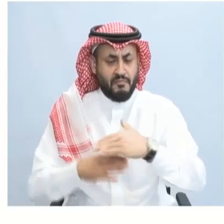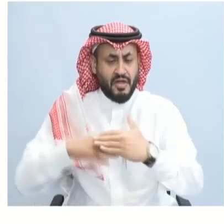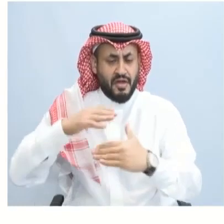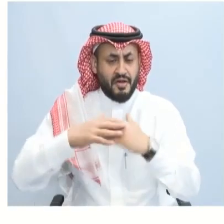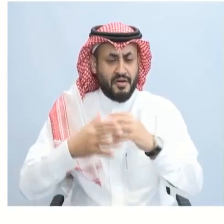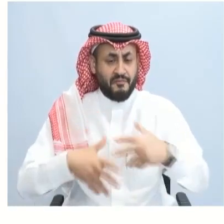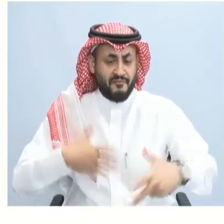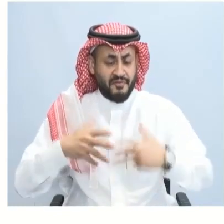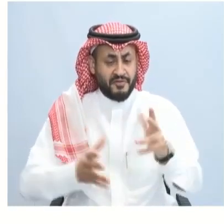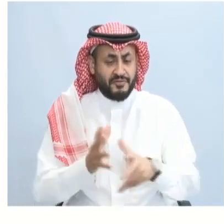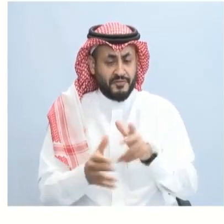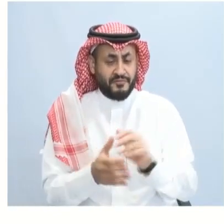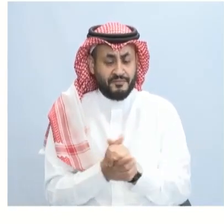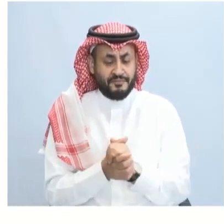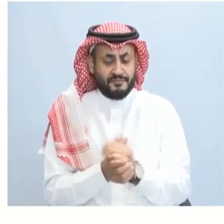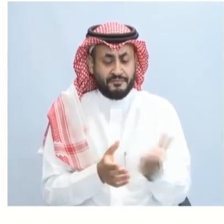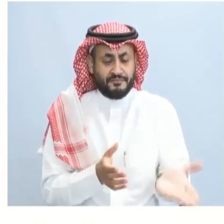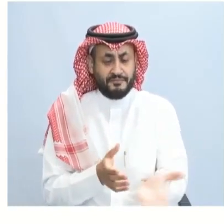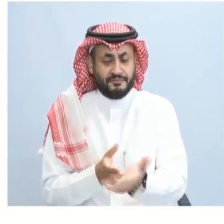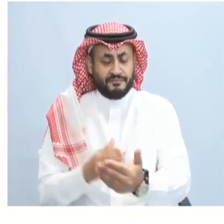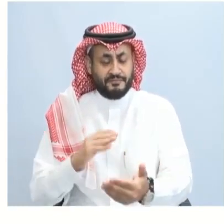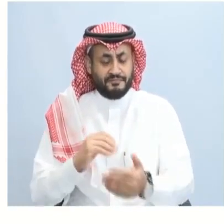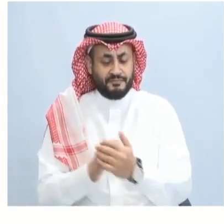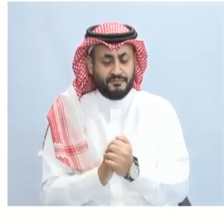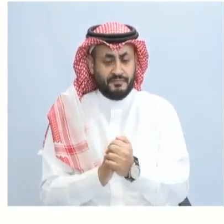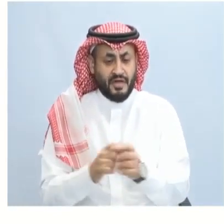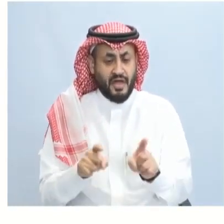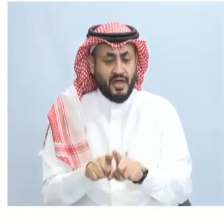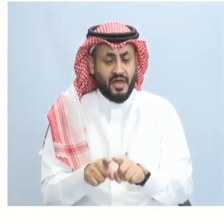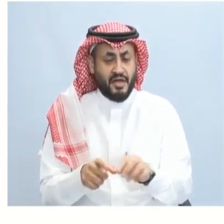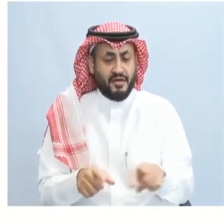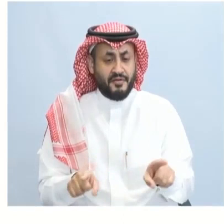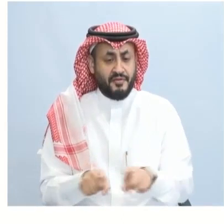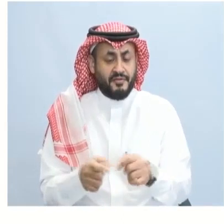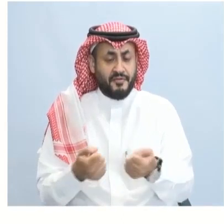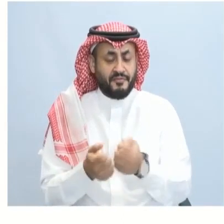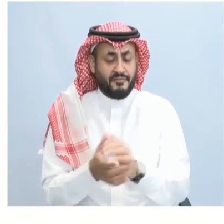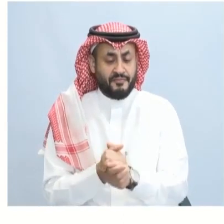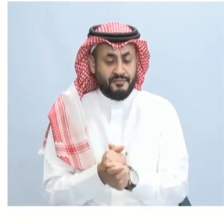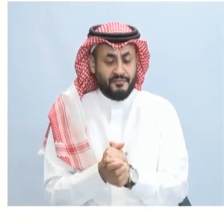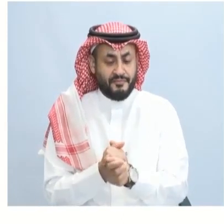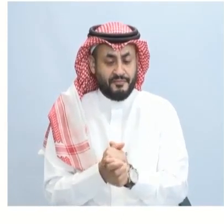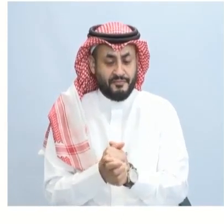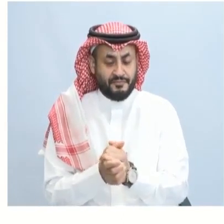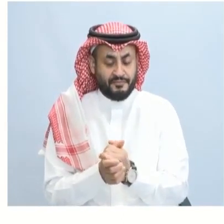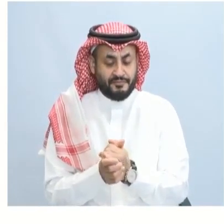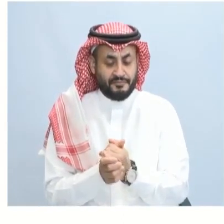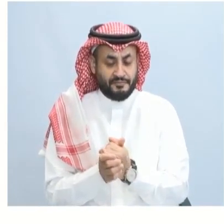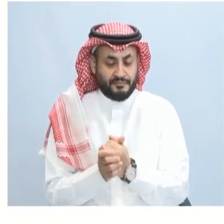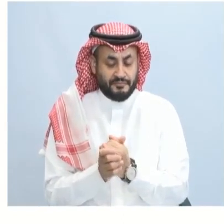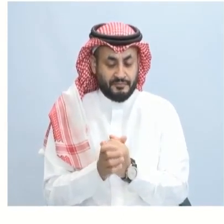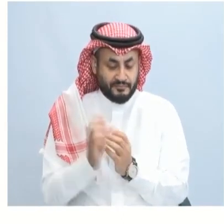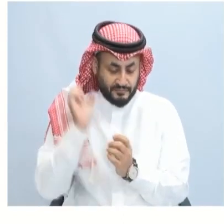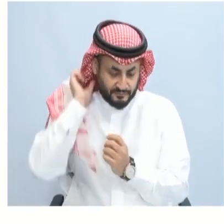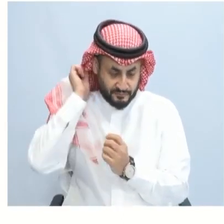I gave an example. When my brother and I were young, we would make up funny stories. So